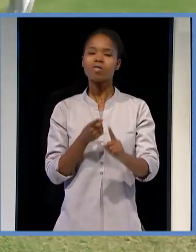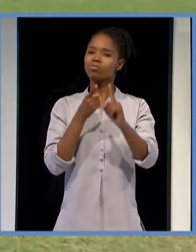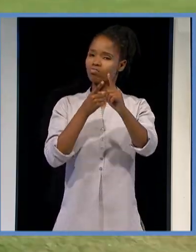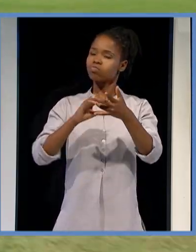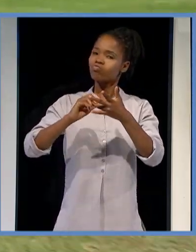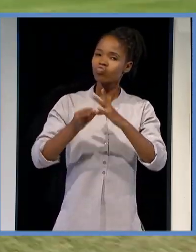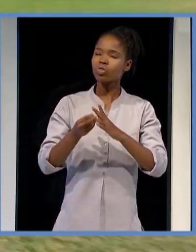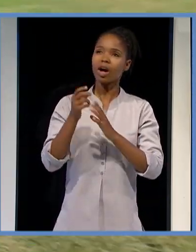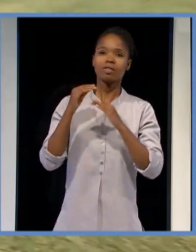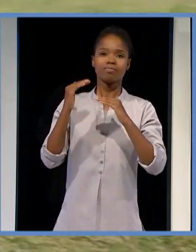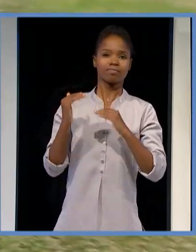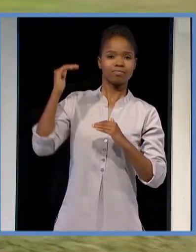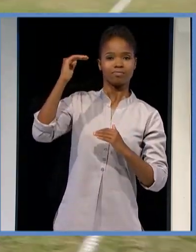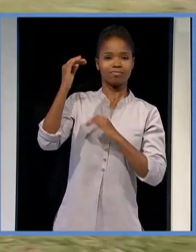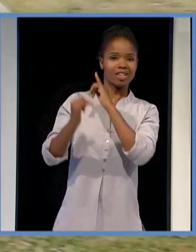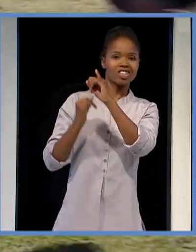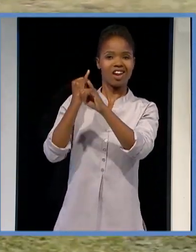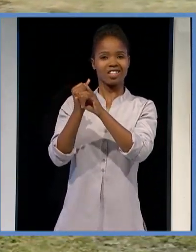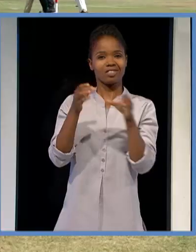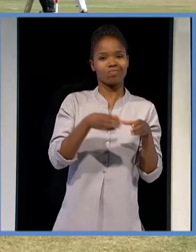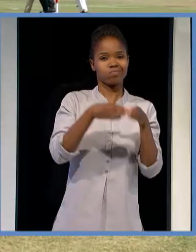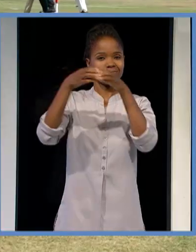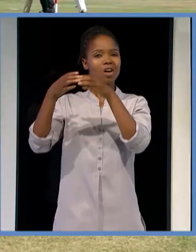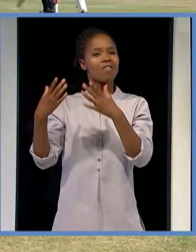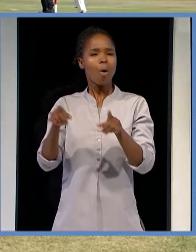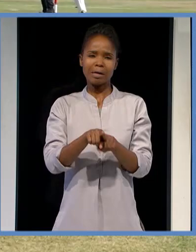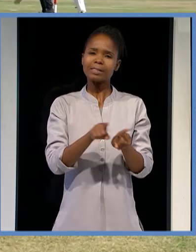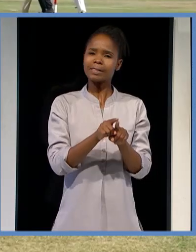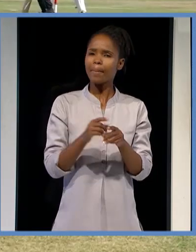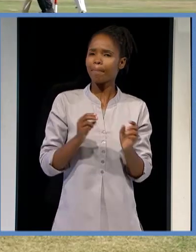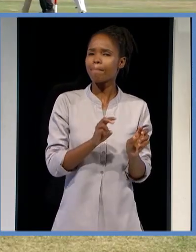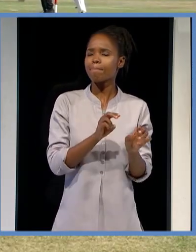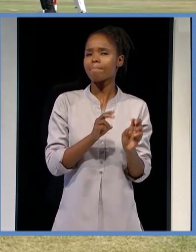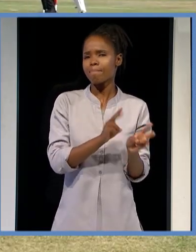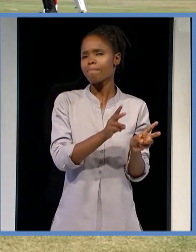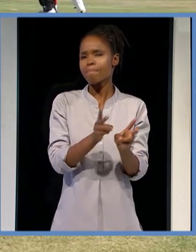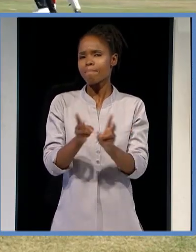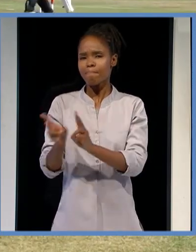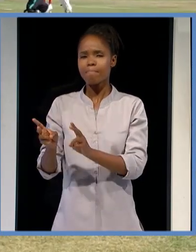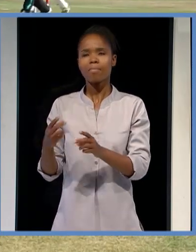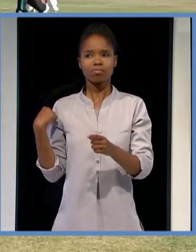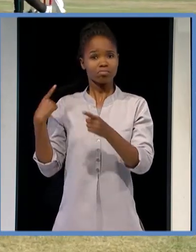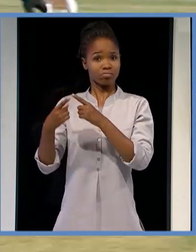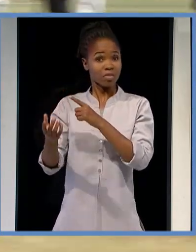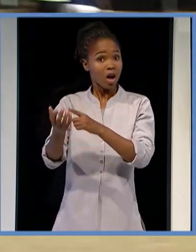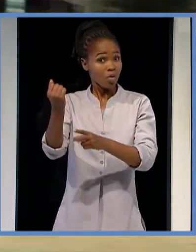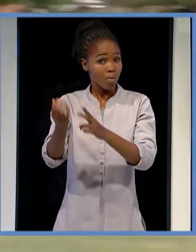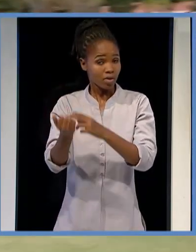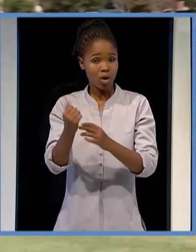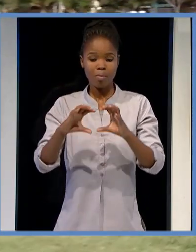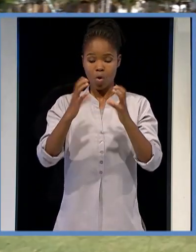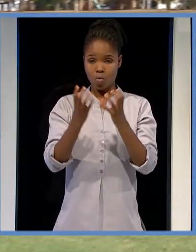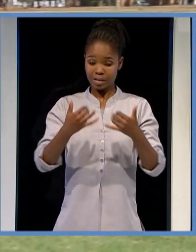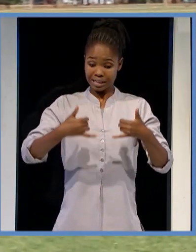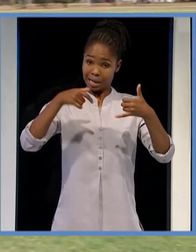get to international standards the same as any other normal team. We do have had achievements. So in the very first World Cup, we did win the